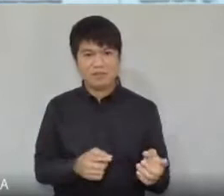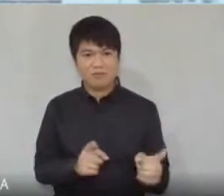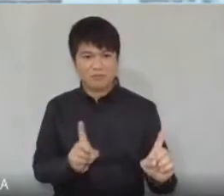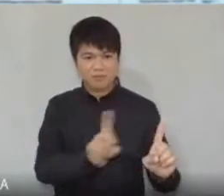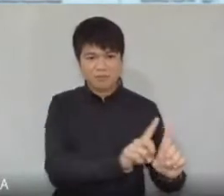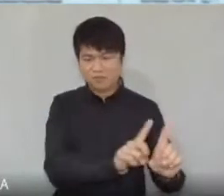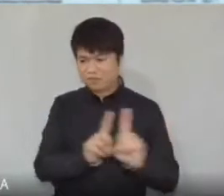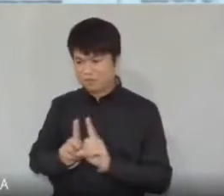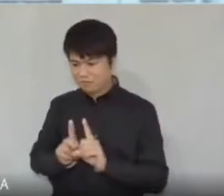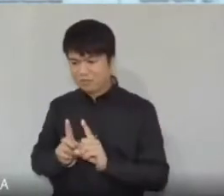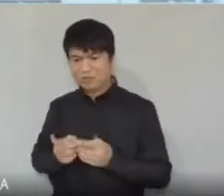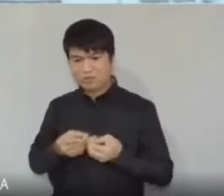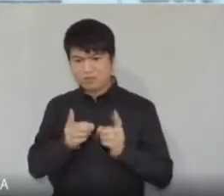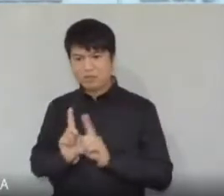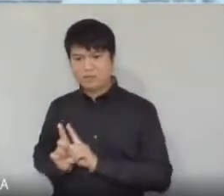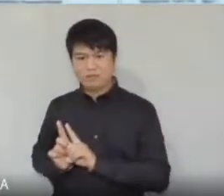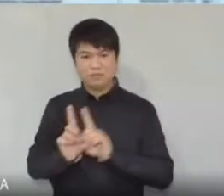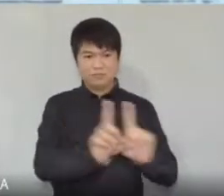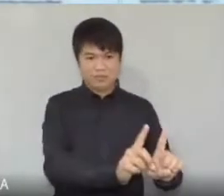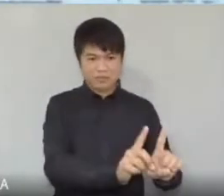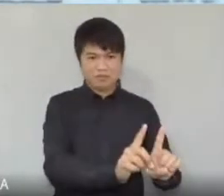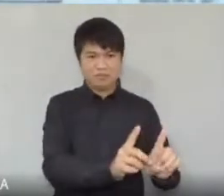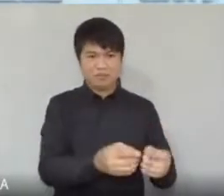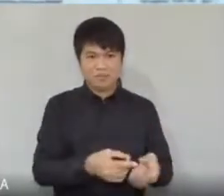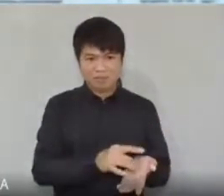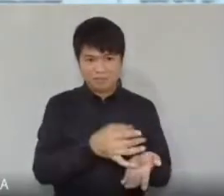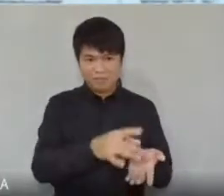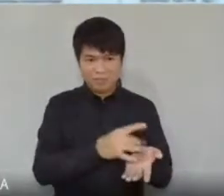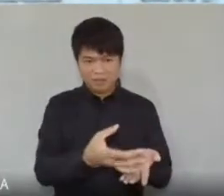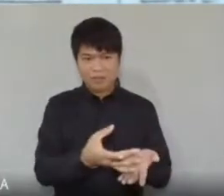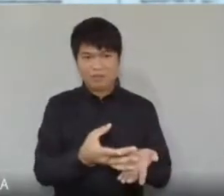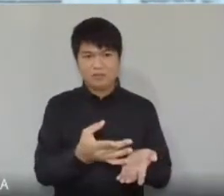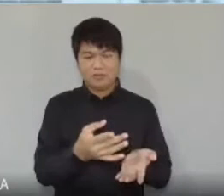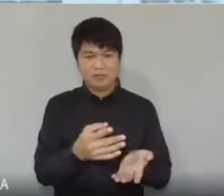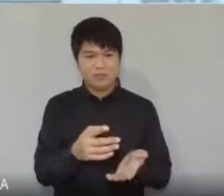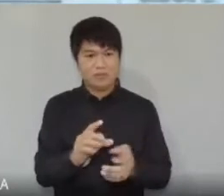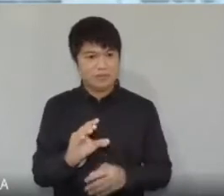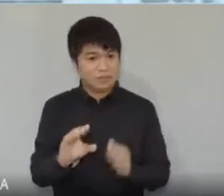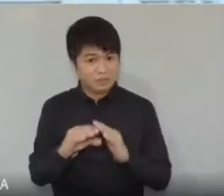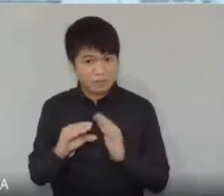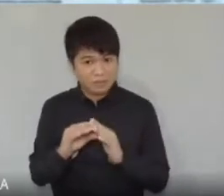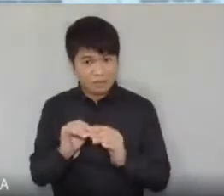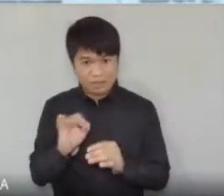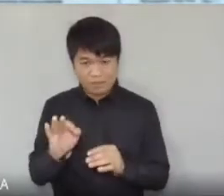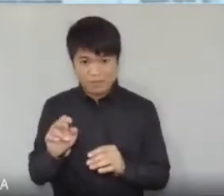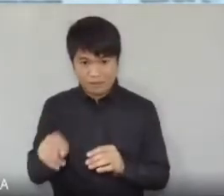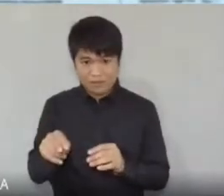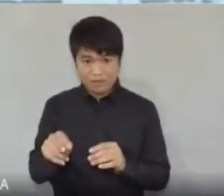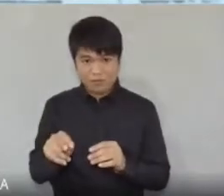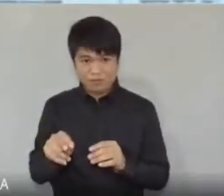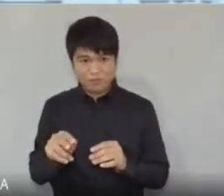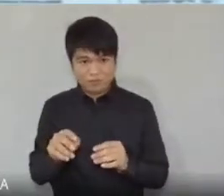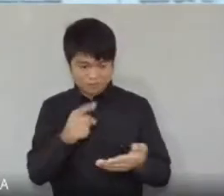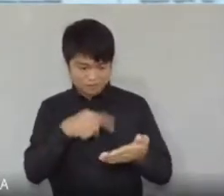picked up at their house, then brought to health facility. If laboratory is also to be